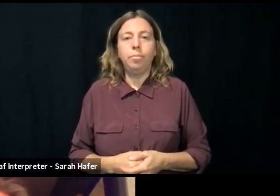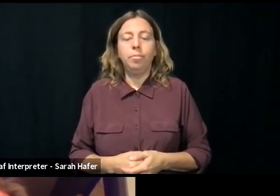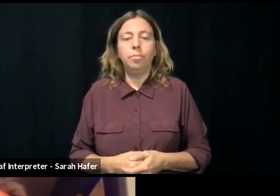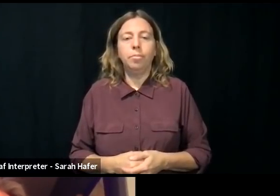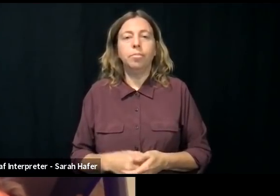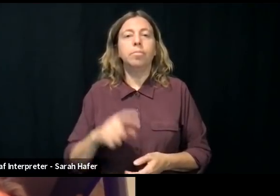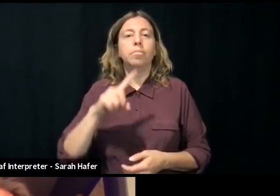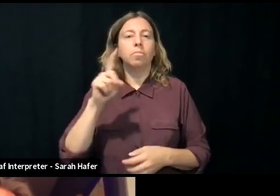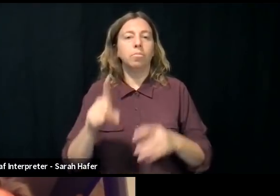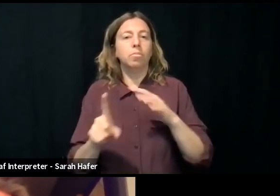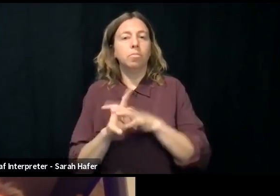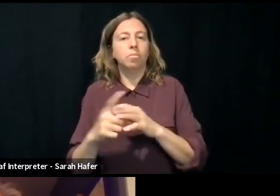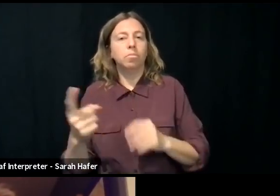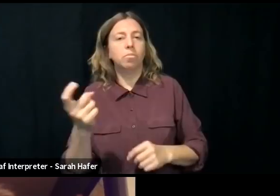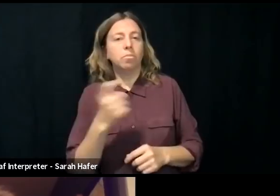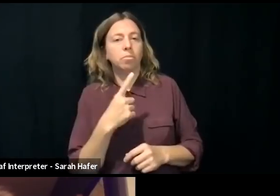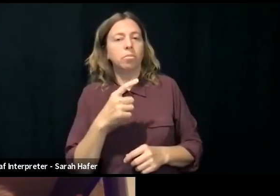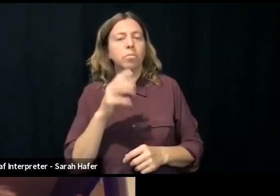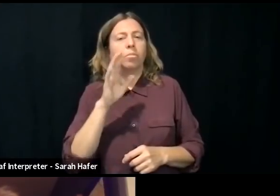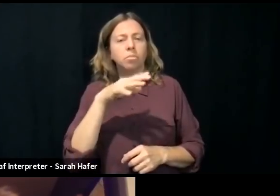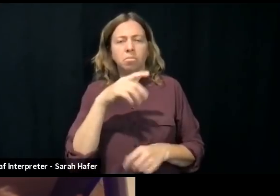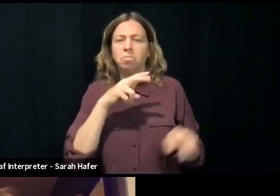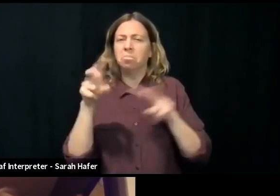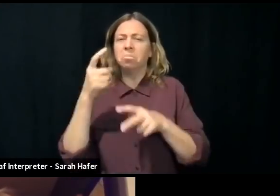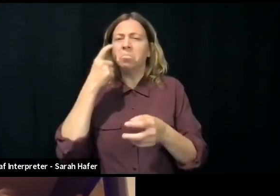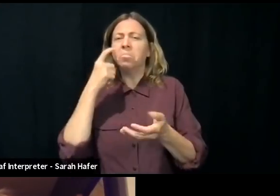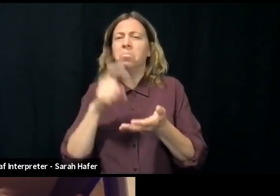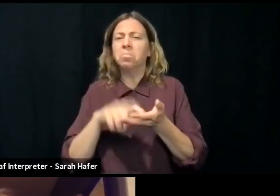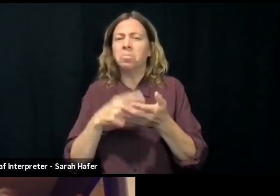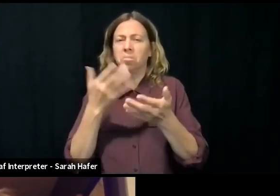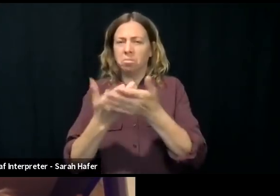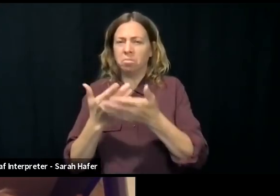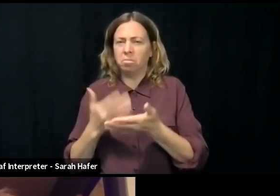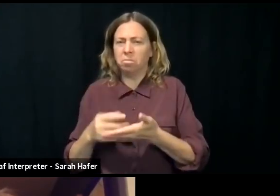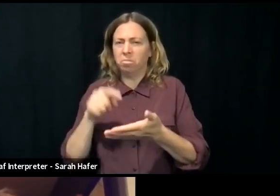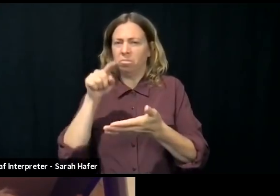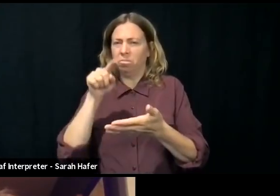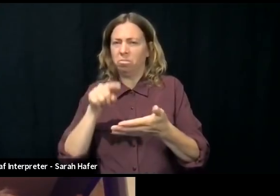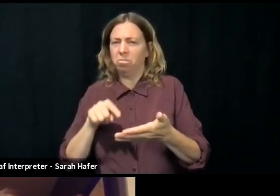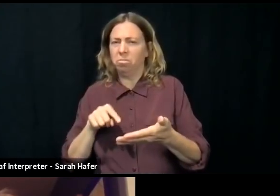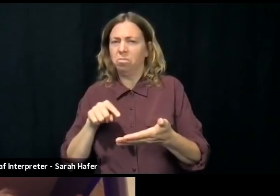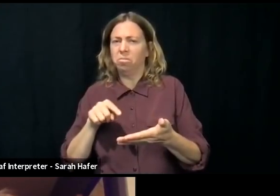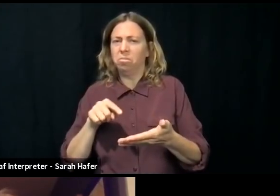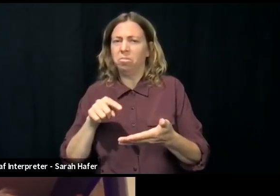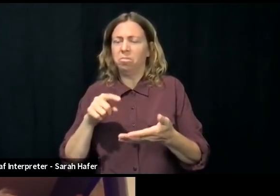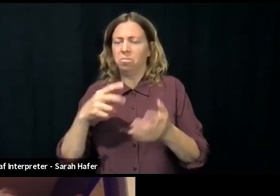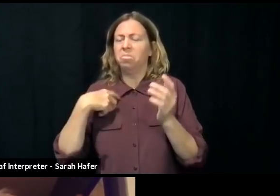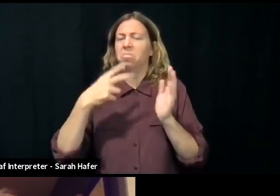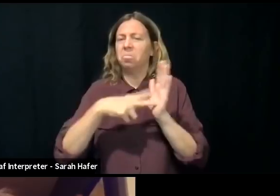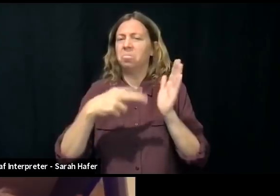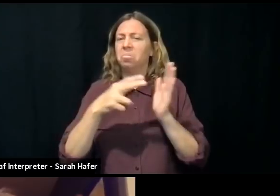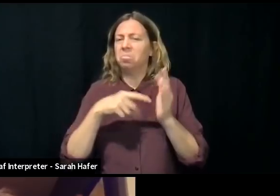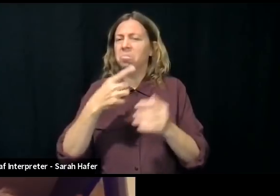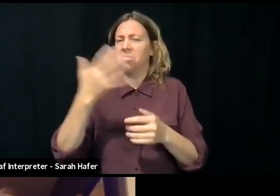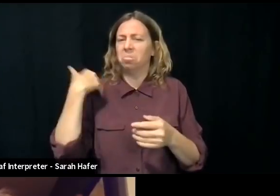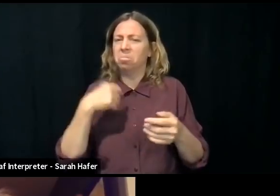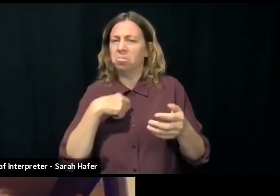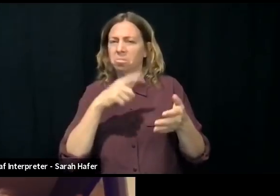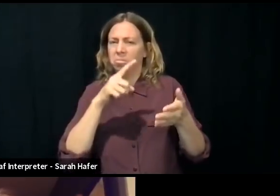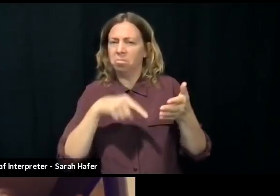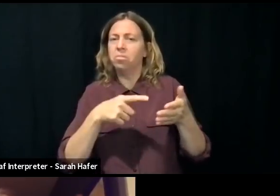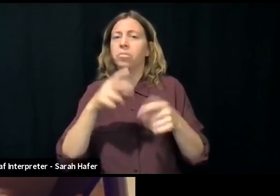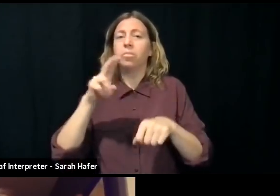some early evidence months ago in the pandemic that the natural immunity is not quite as high